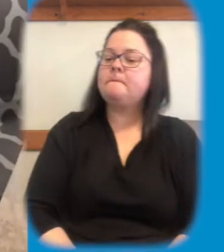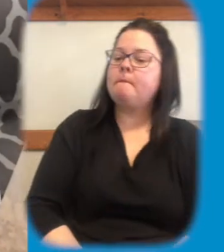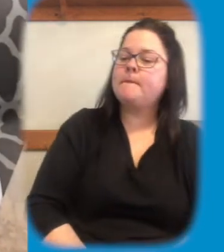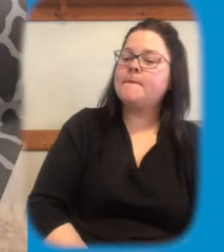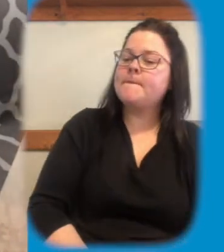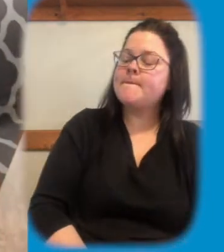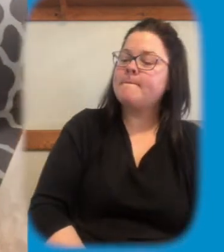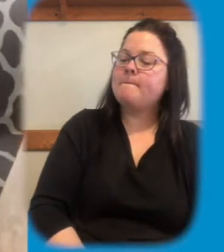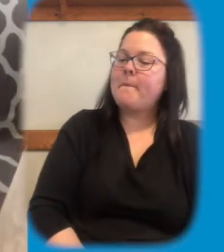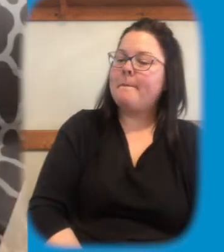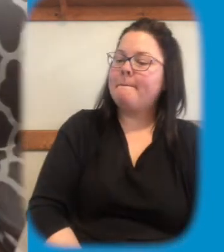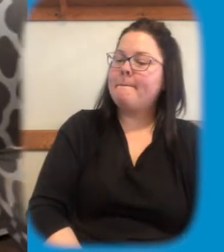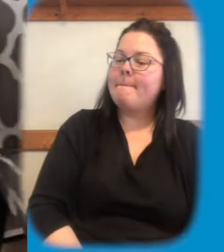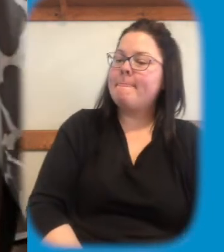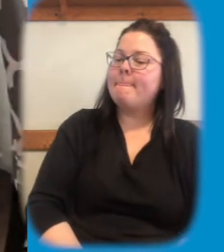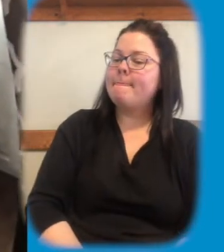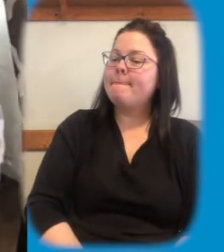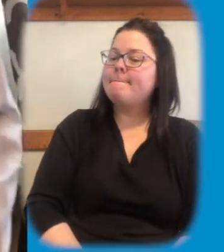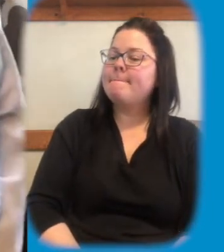Okay.